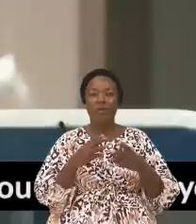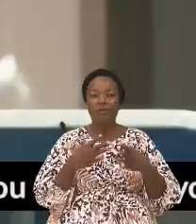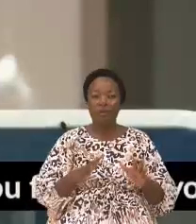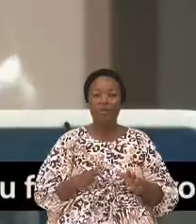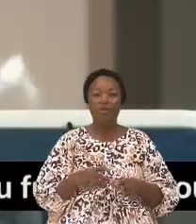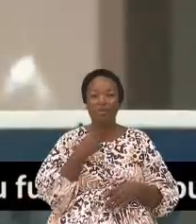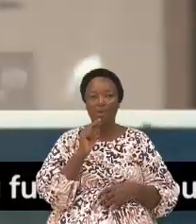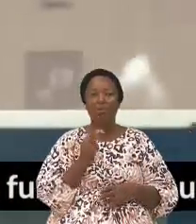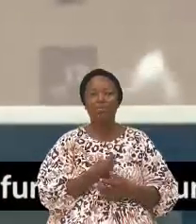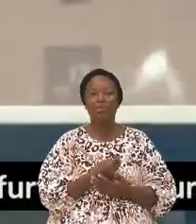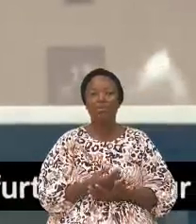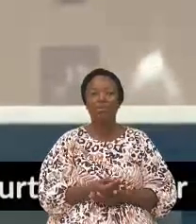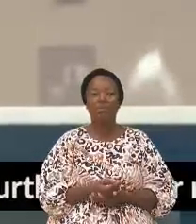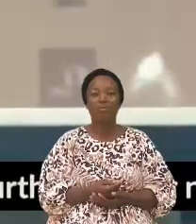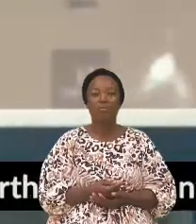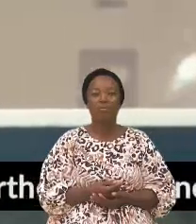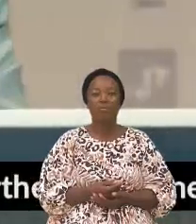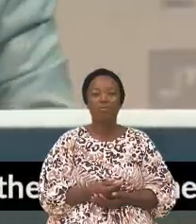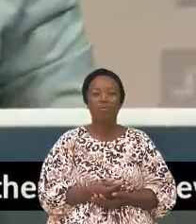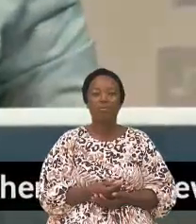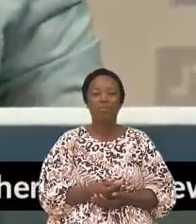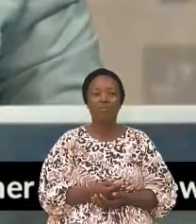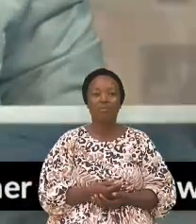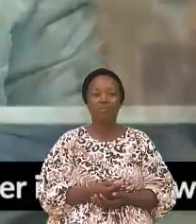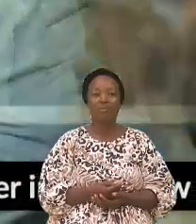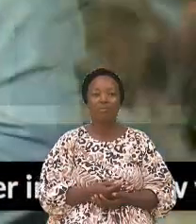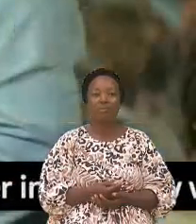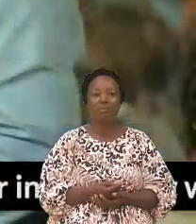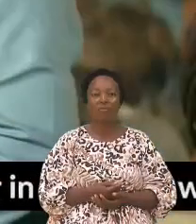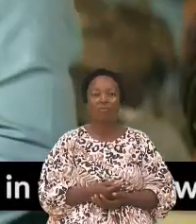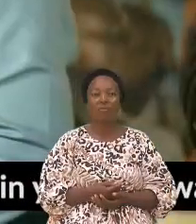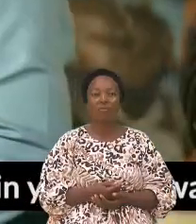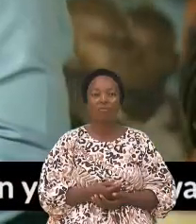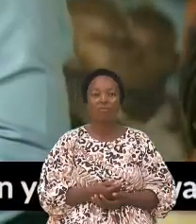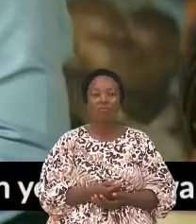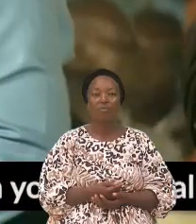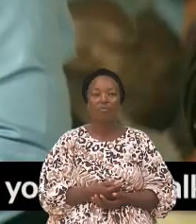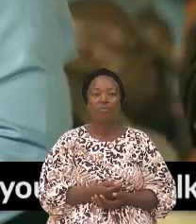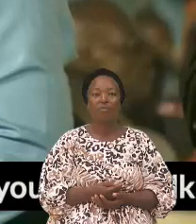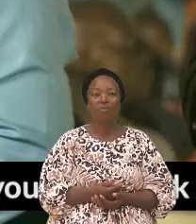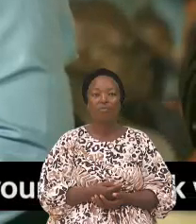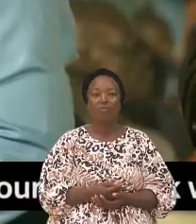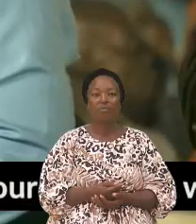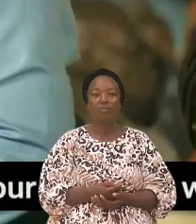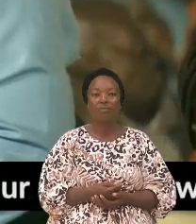Those on the right hand, if you are finished, let me see your hand. Wave up.